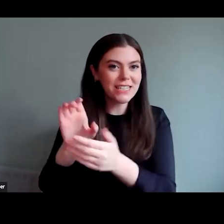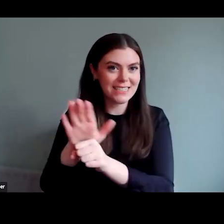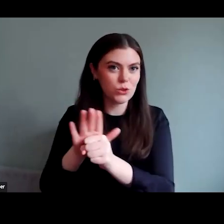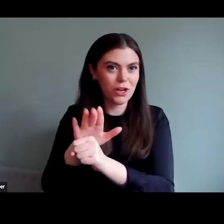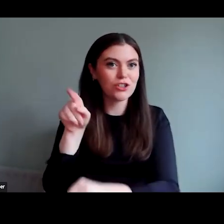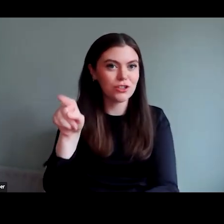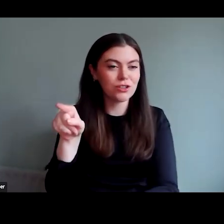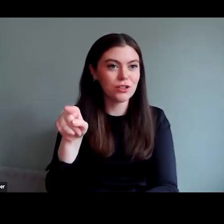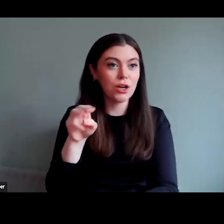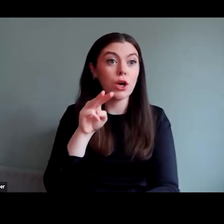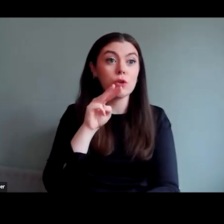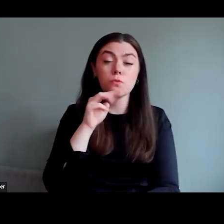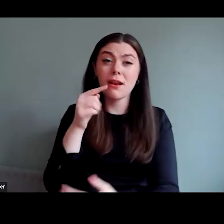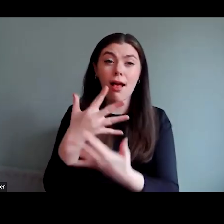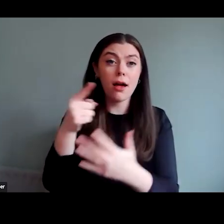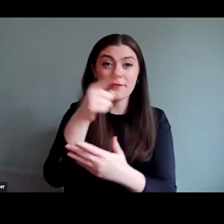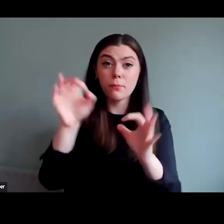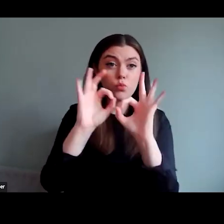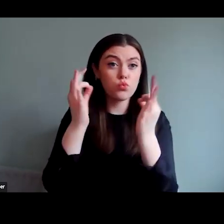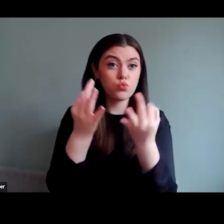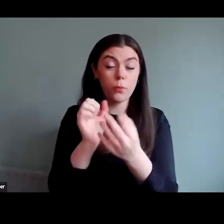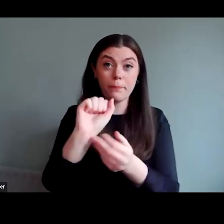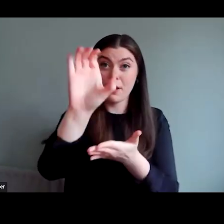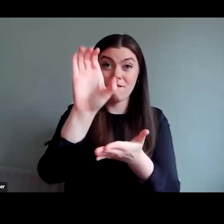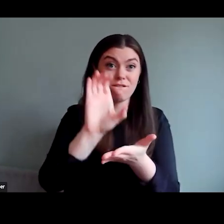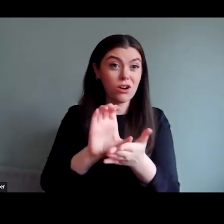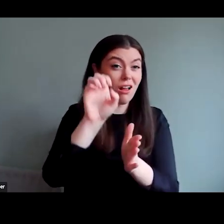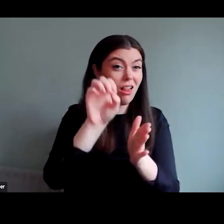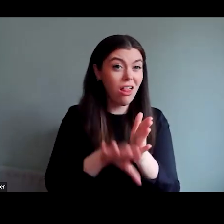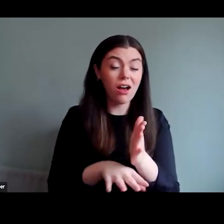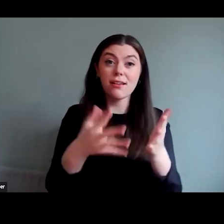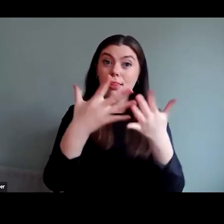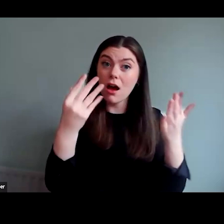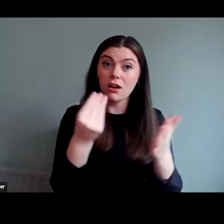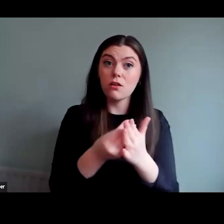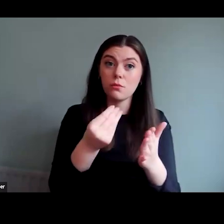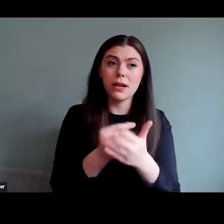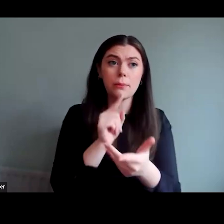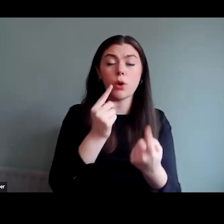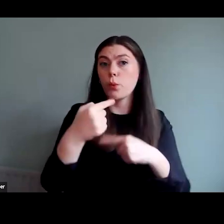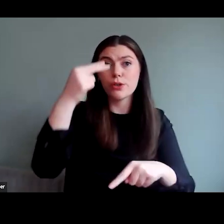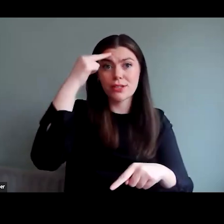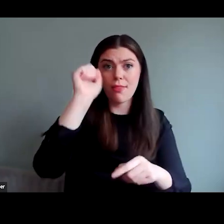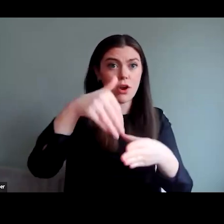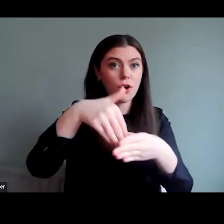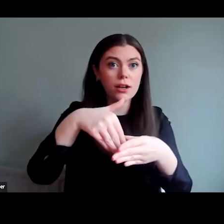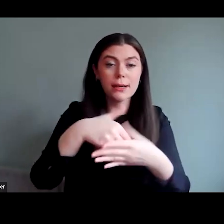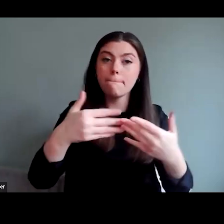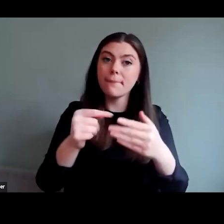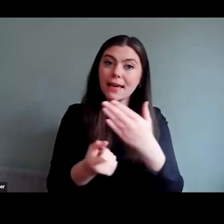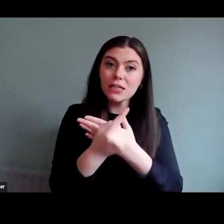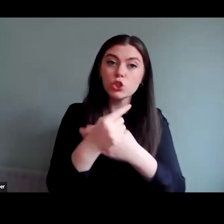so many of them had lost huge amounts of funding. And understandably, in their context, this was a massive issue. It was